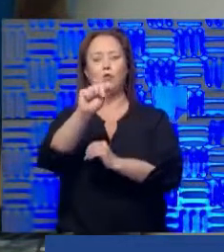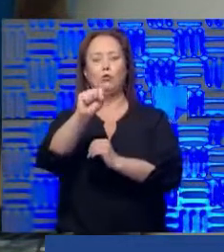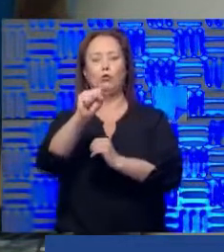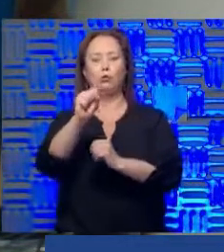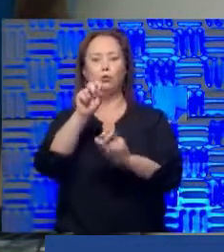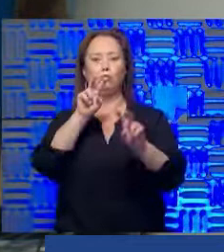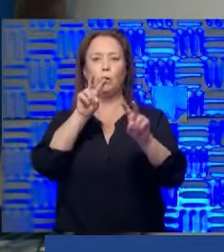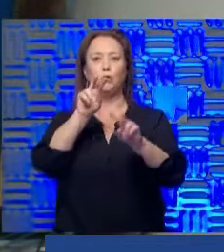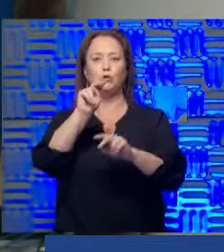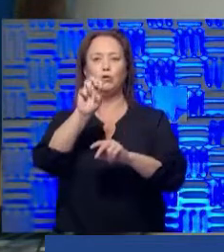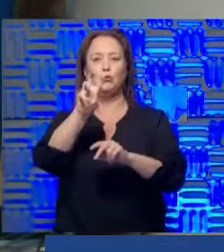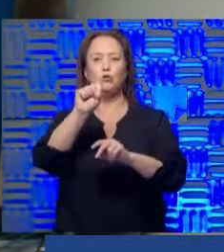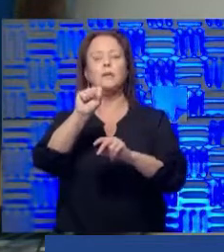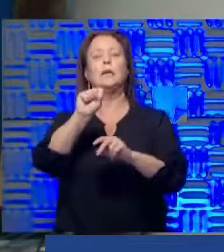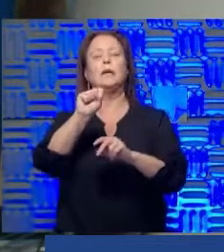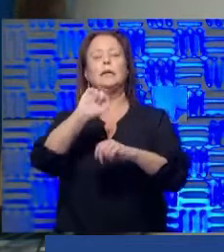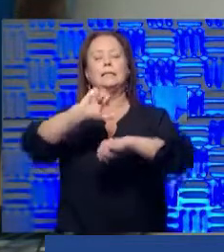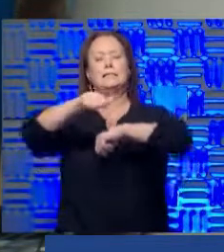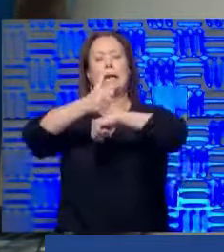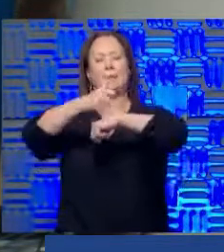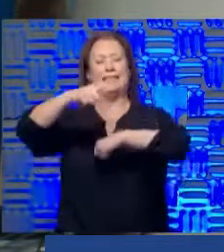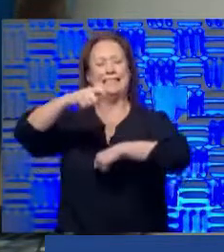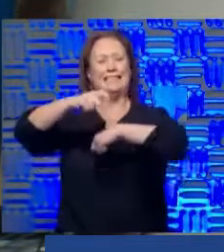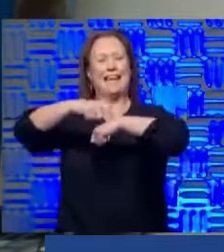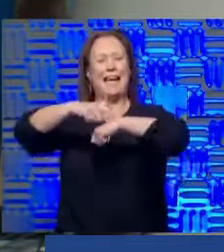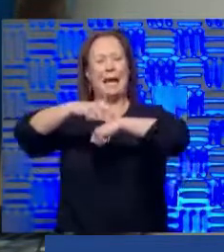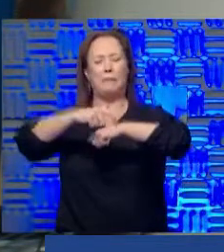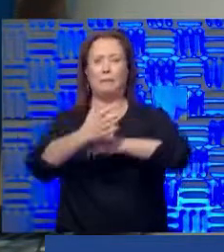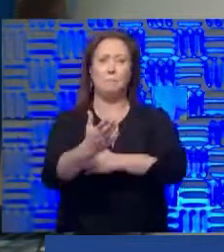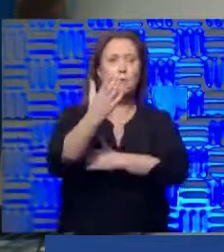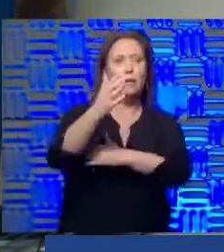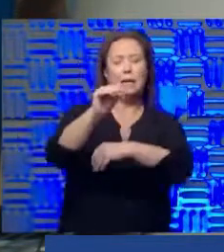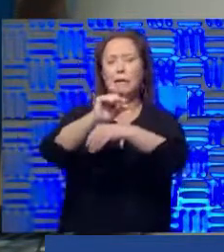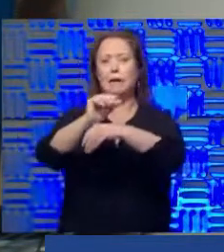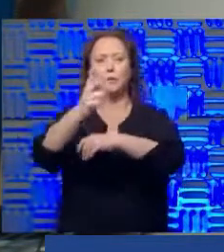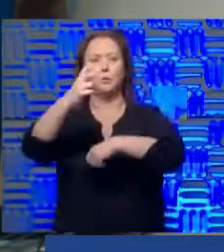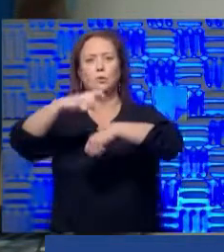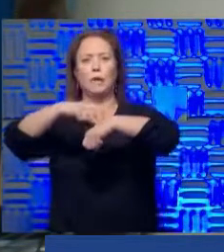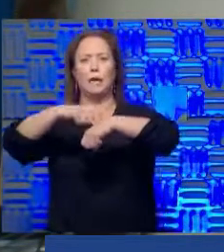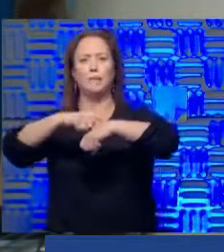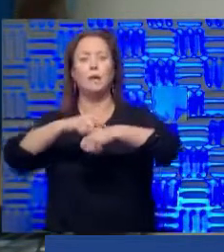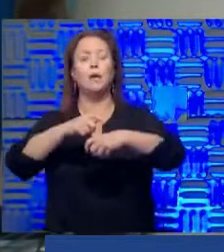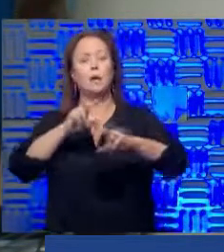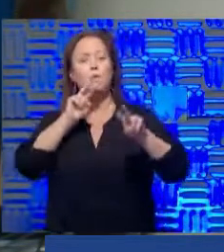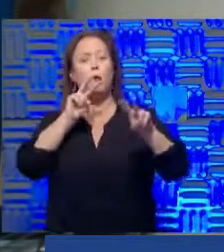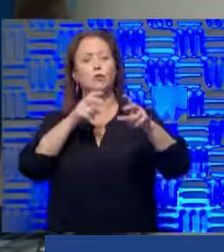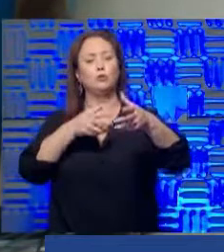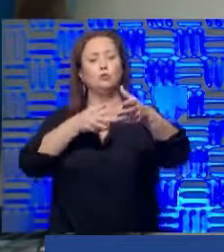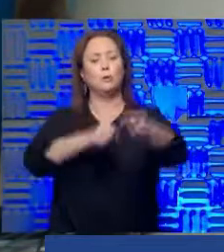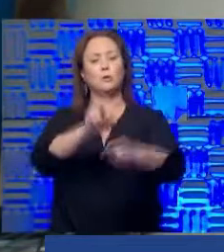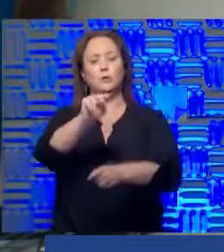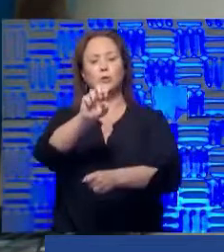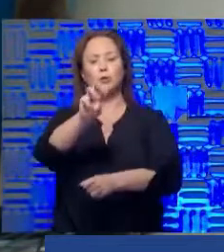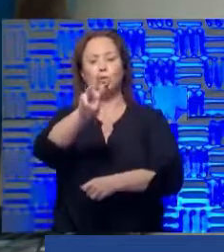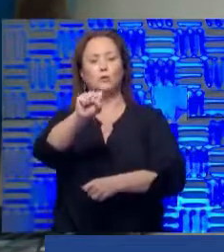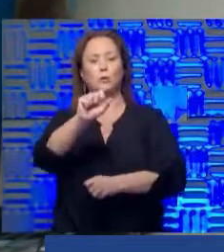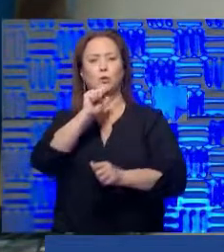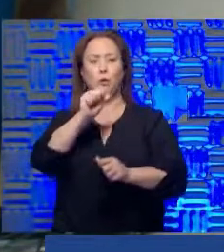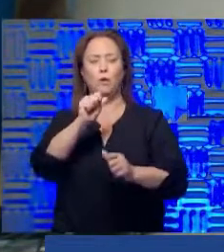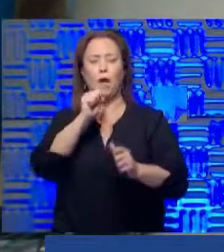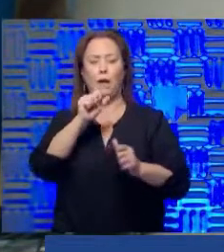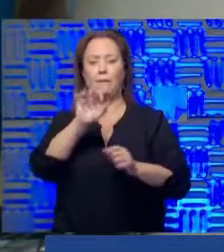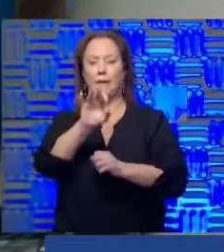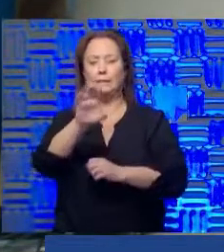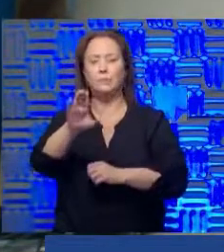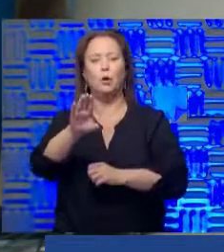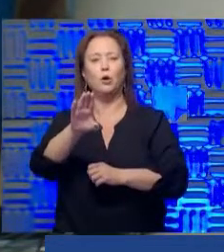set aside certain times during the day, whatever times, morning and night, and maybe 2 trusted news sources. So you're not getting your updates from Facebook